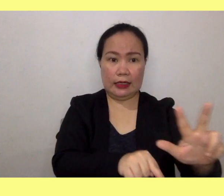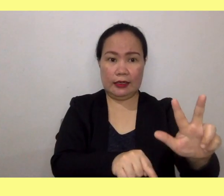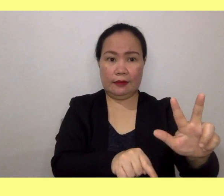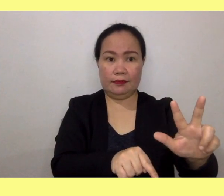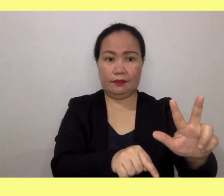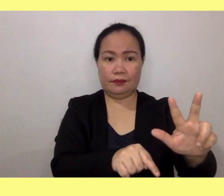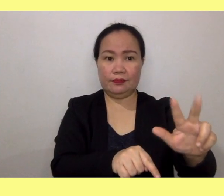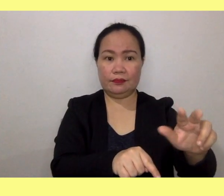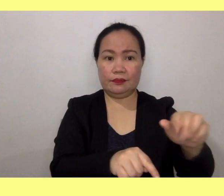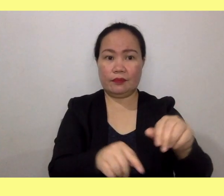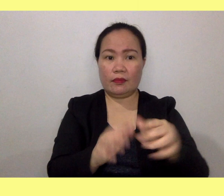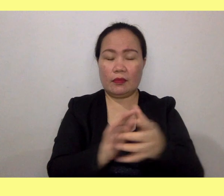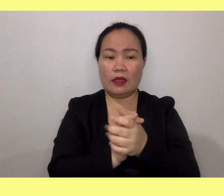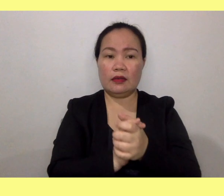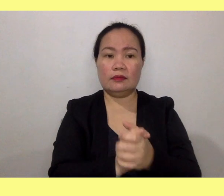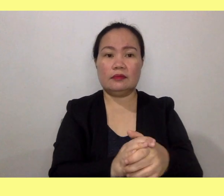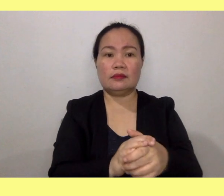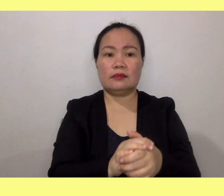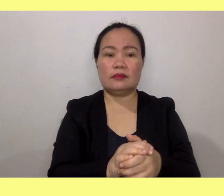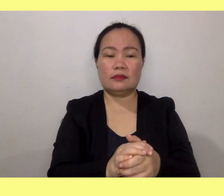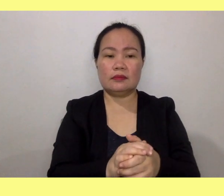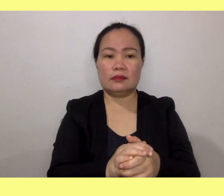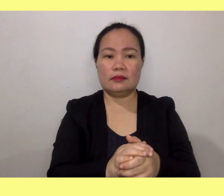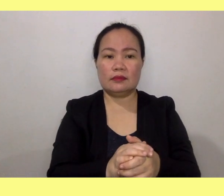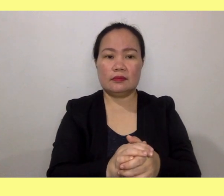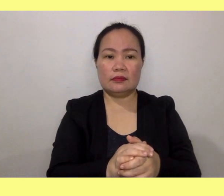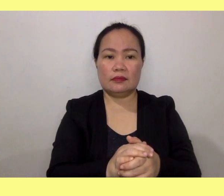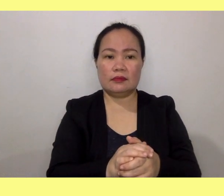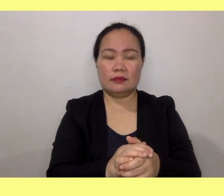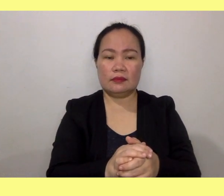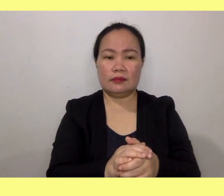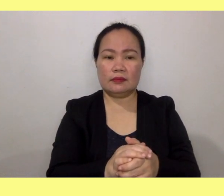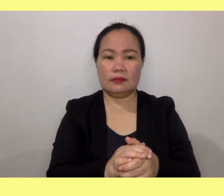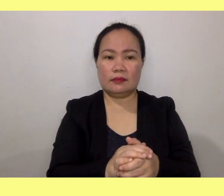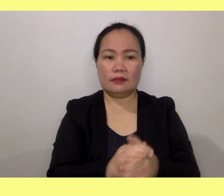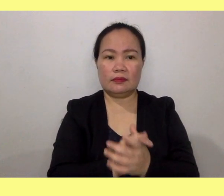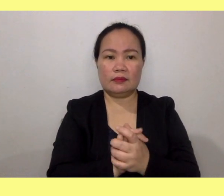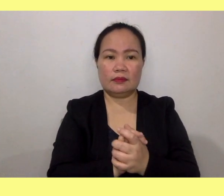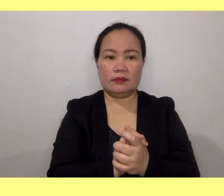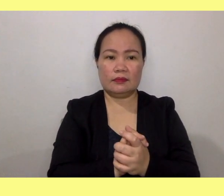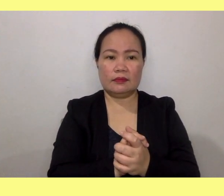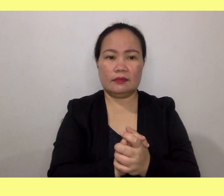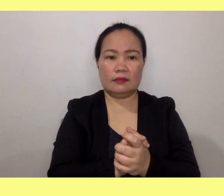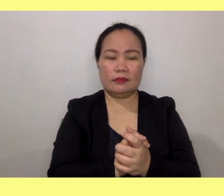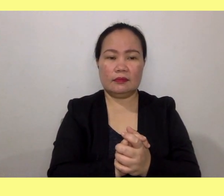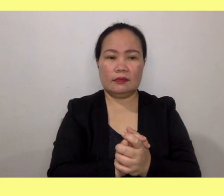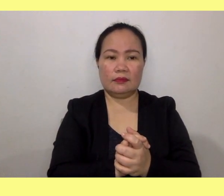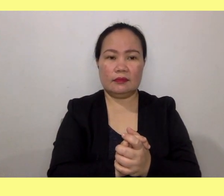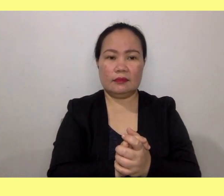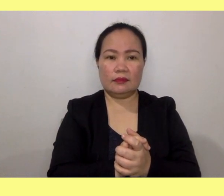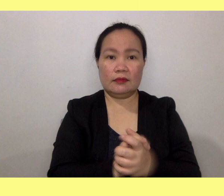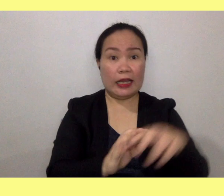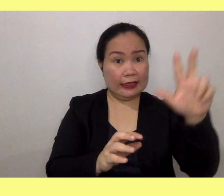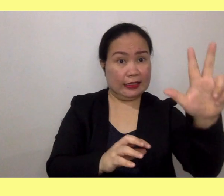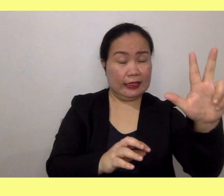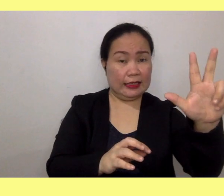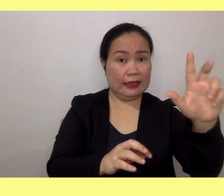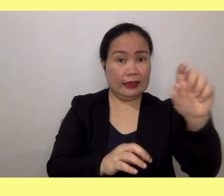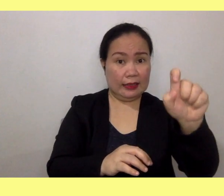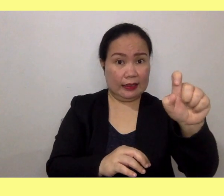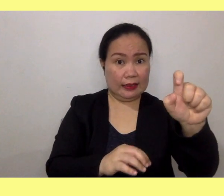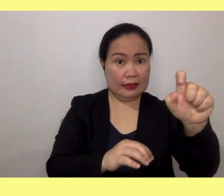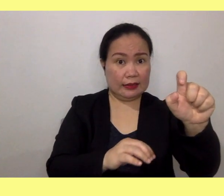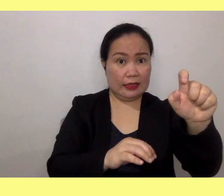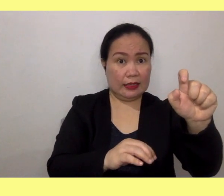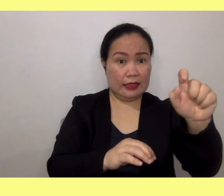3, so 3 divided, negative 15 divided by 3. So this will be cancelled. So you will now